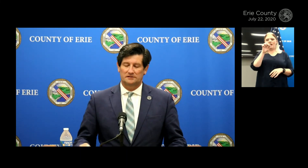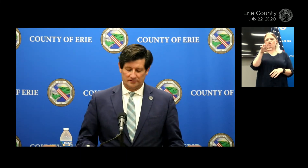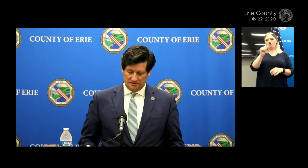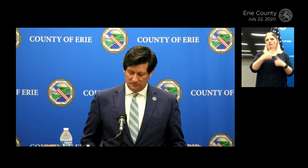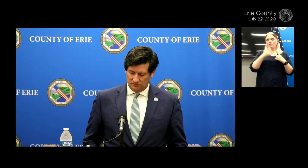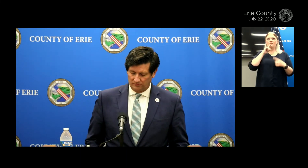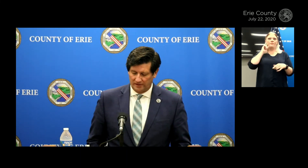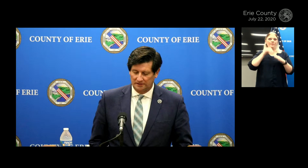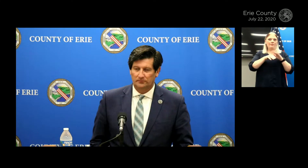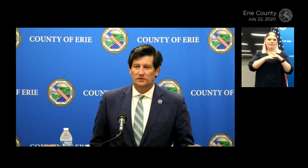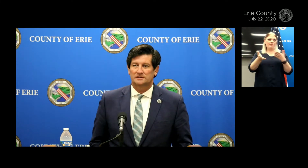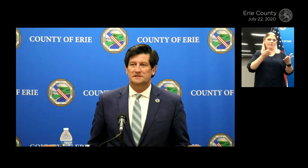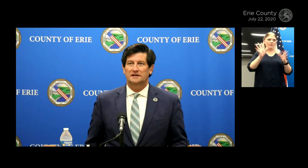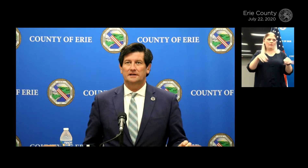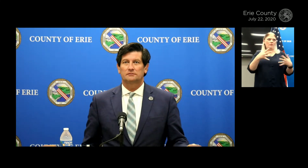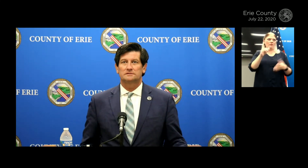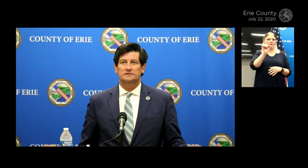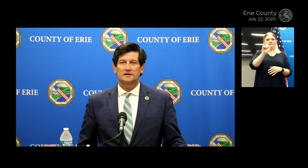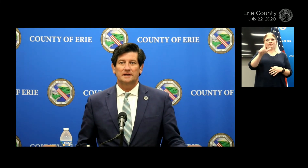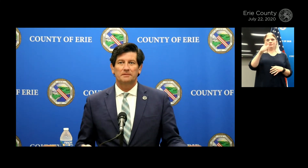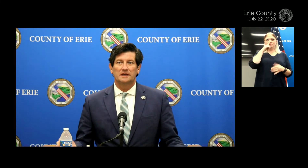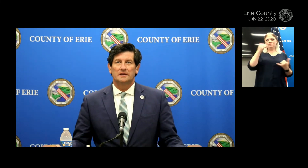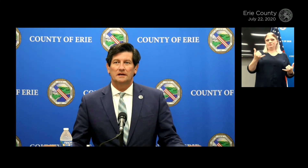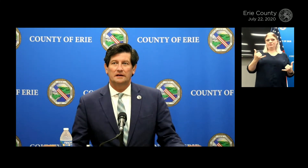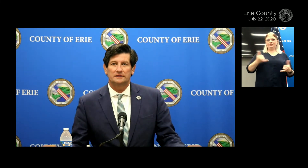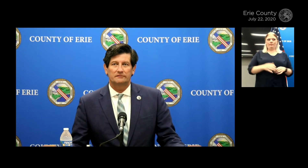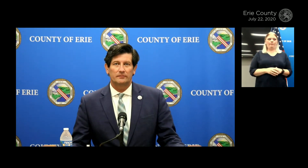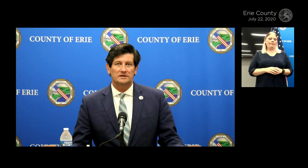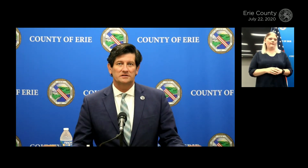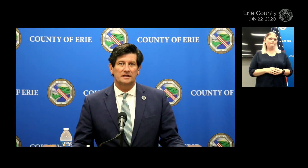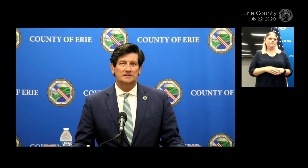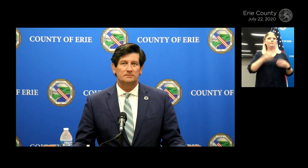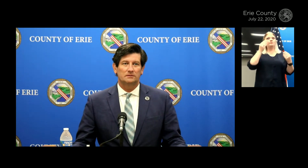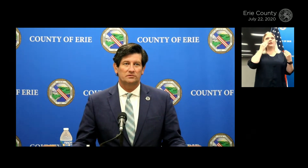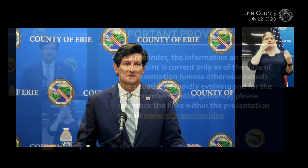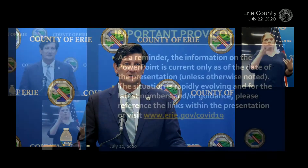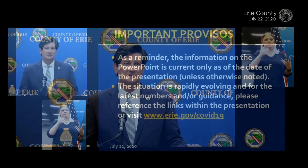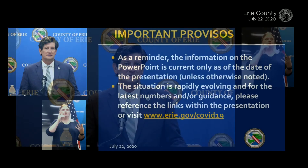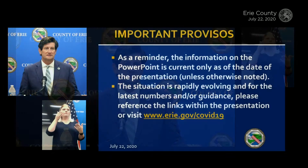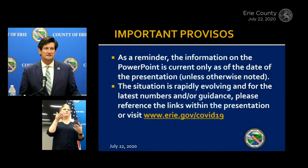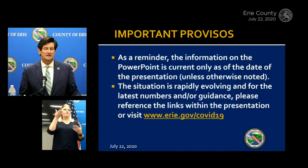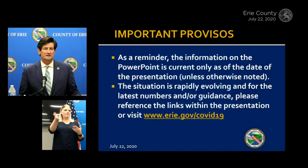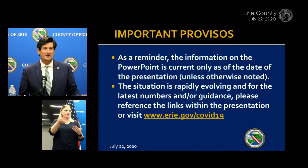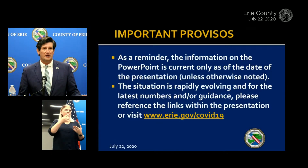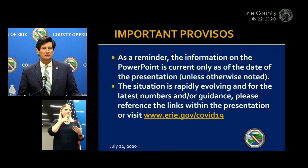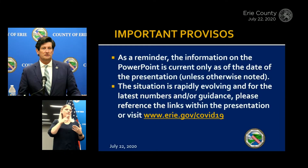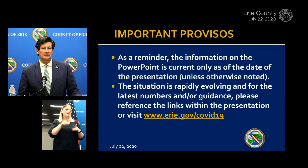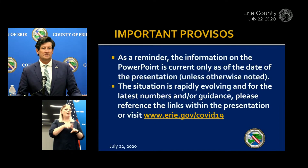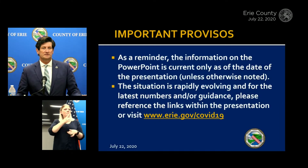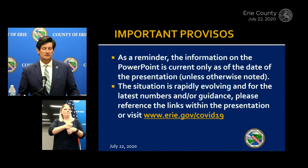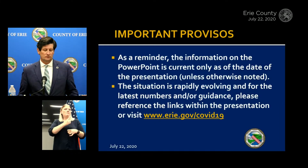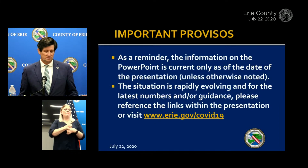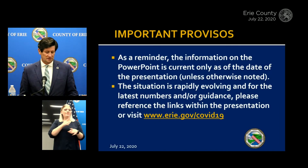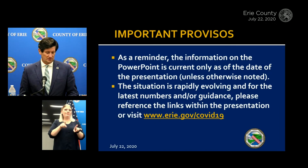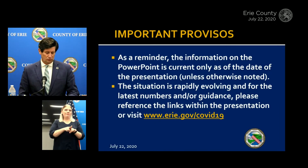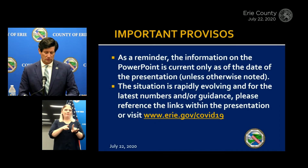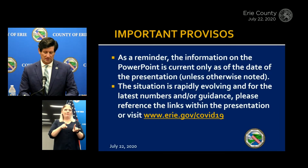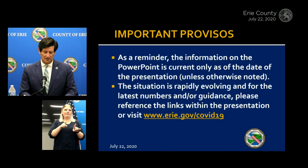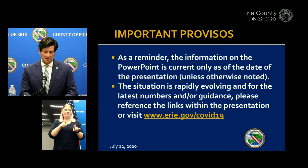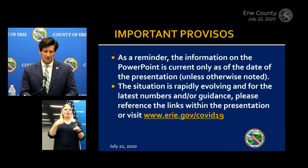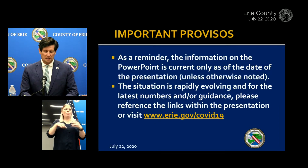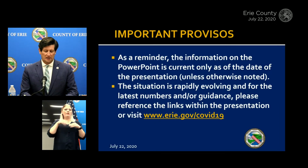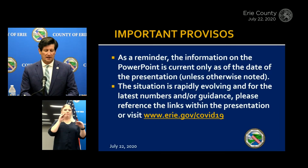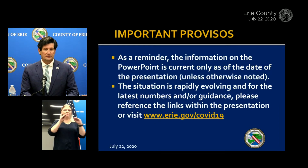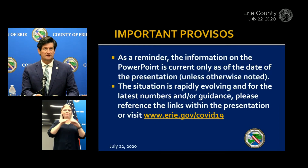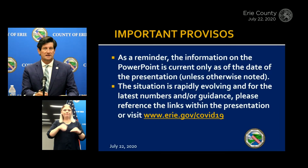Access Services, who's providing the American Sign Language for today. The information that is being presented is as accurate as it was put